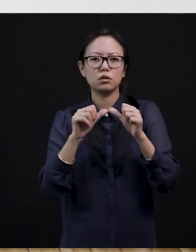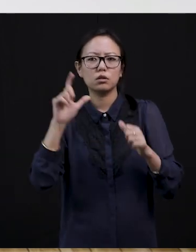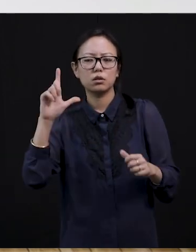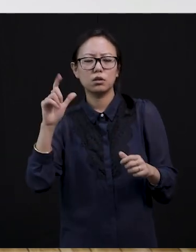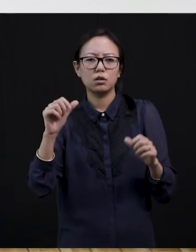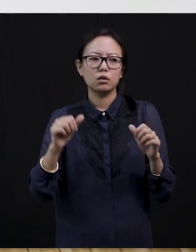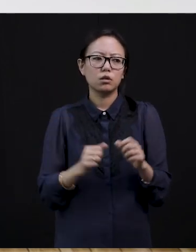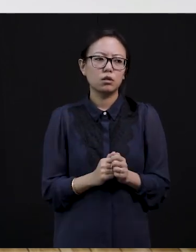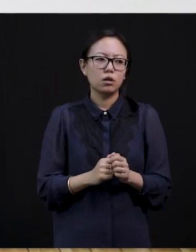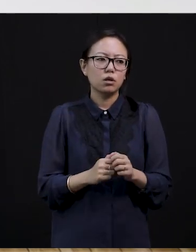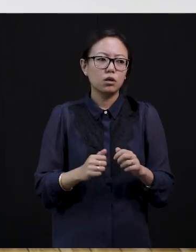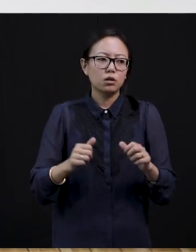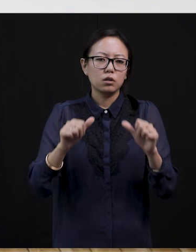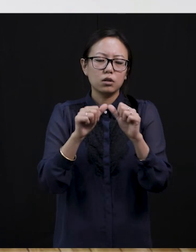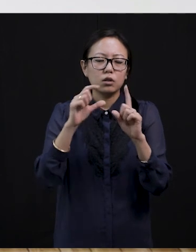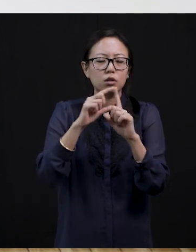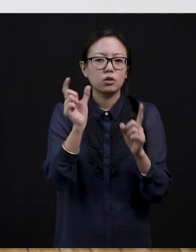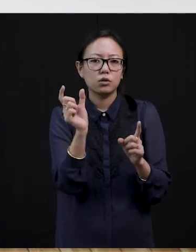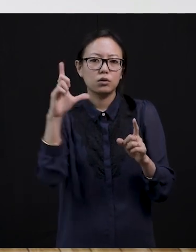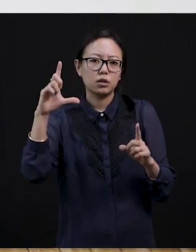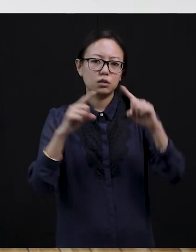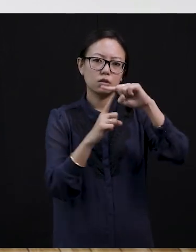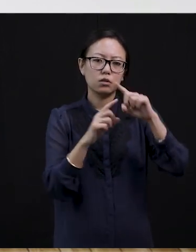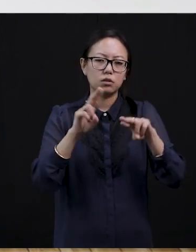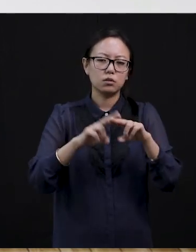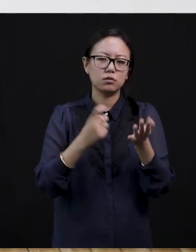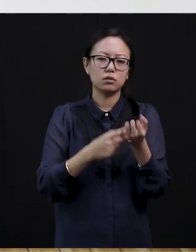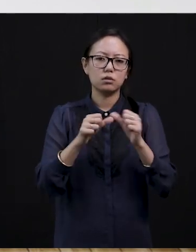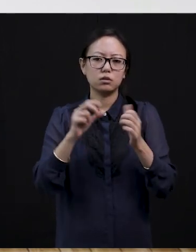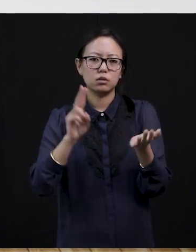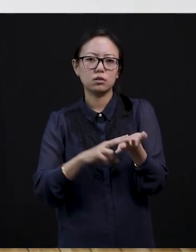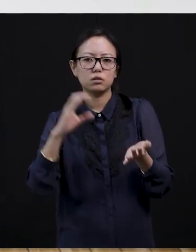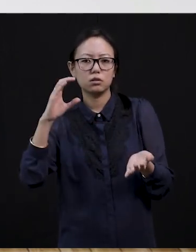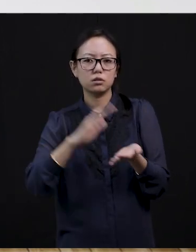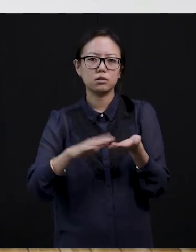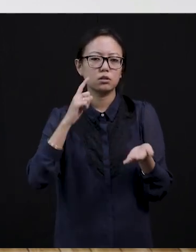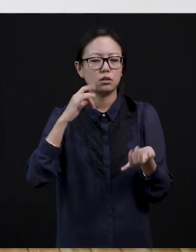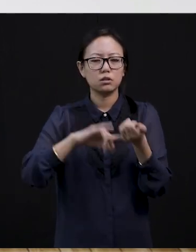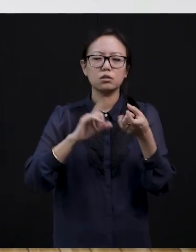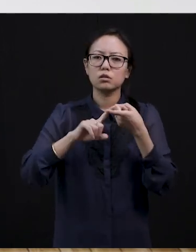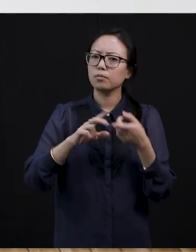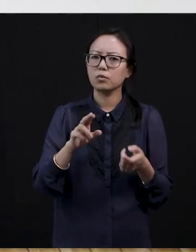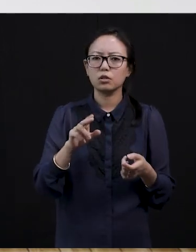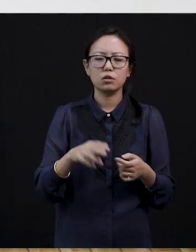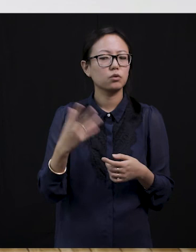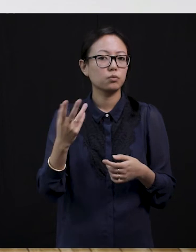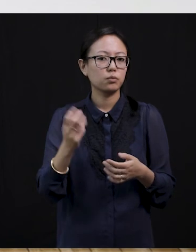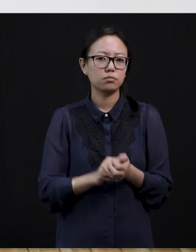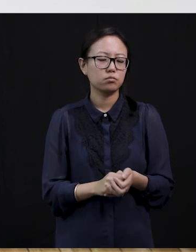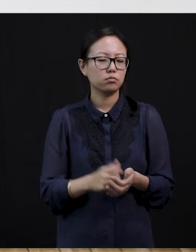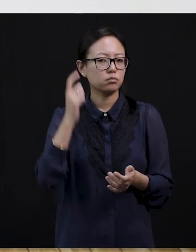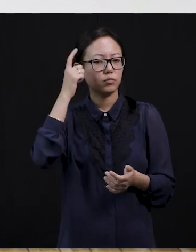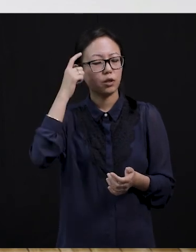rights. The next one, what were the 3 steps that established democracy? So you have to kind of